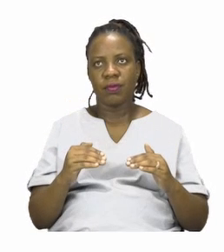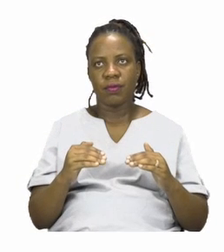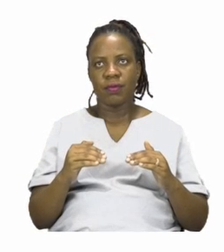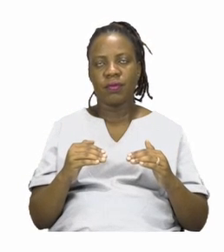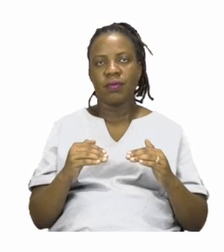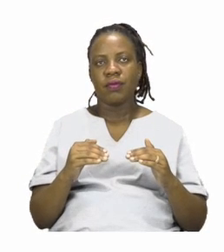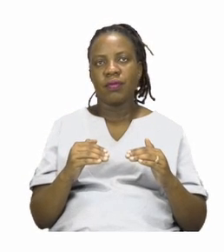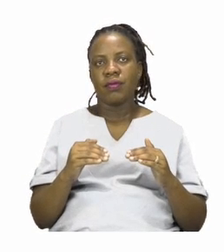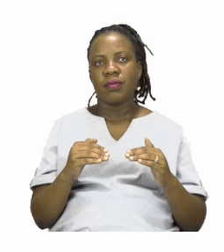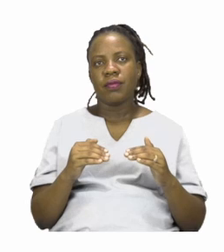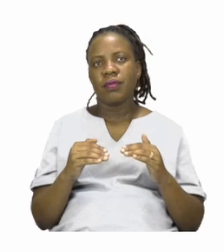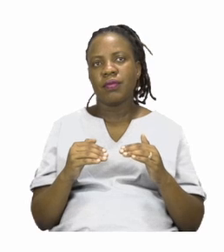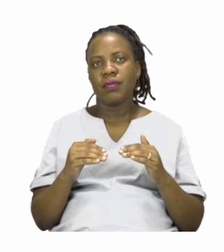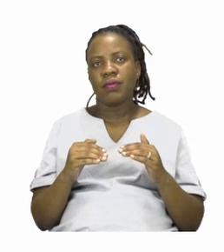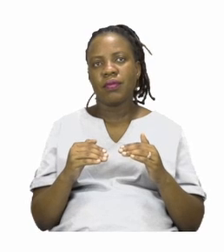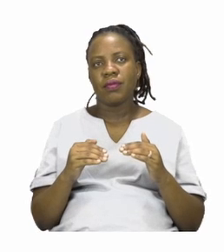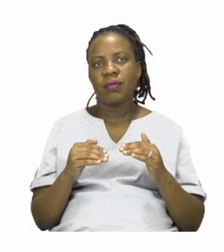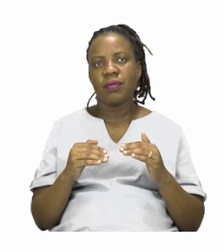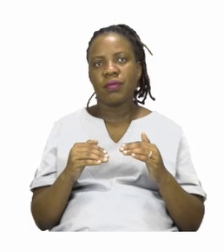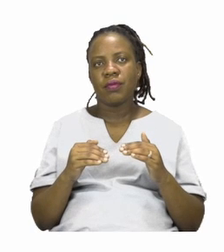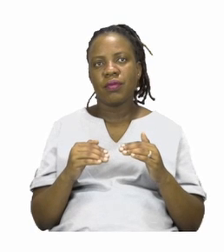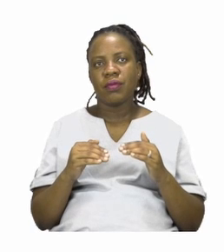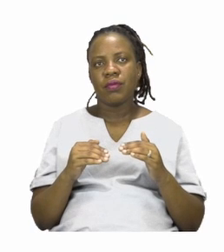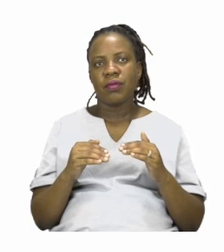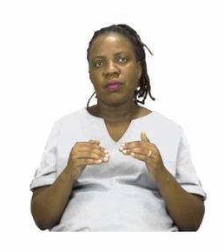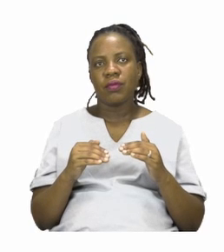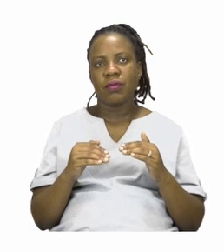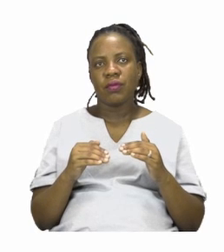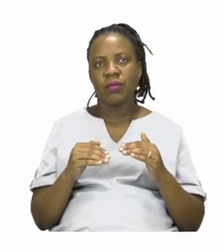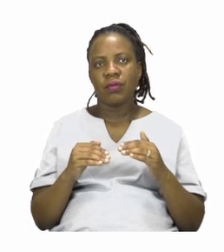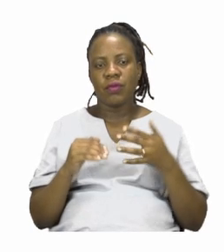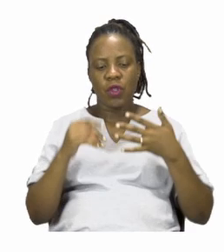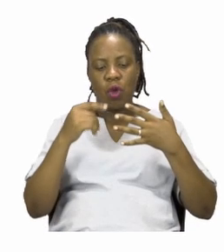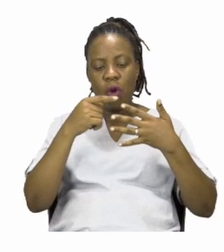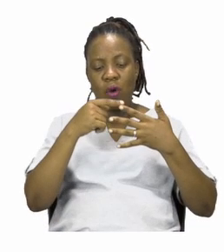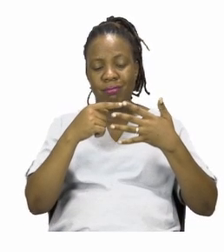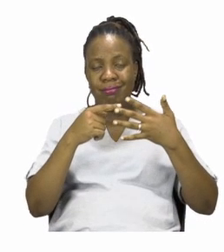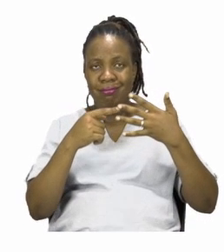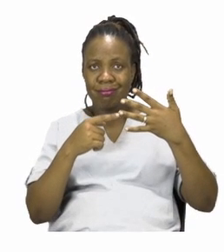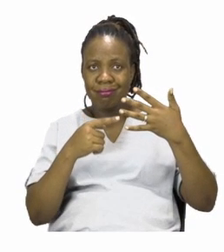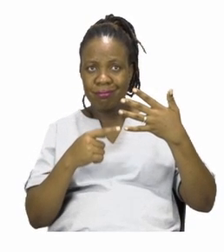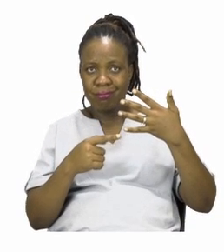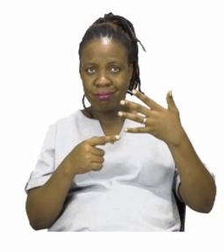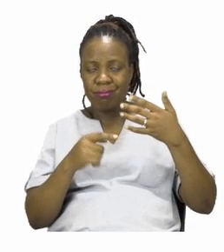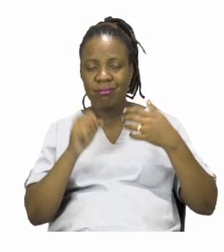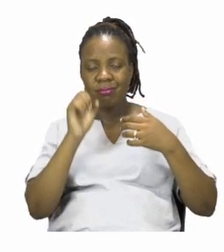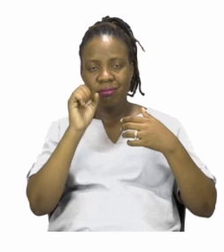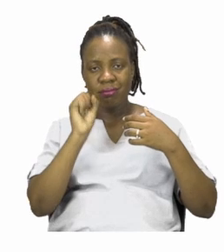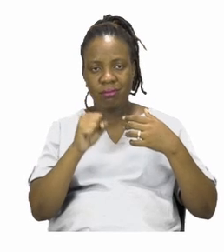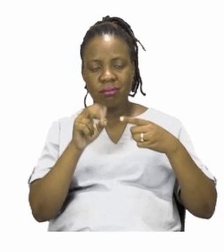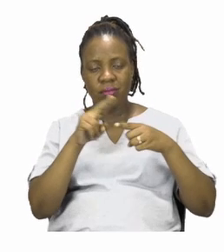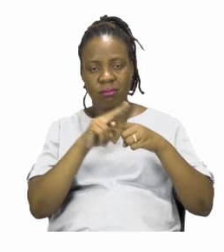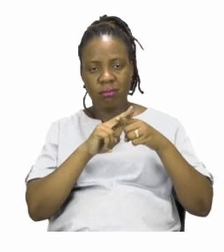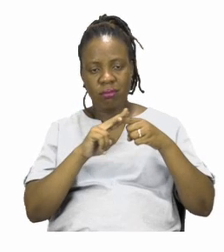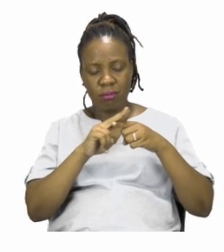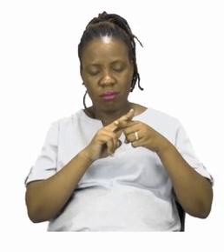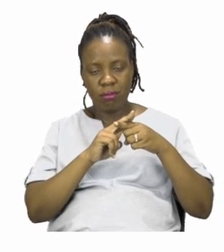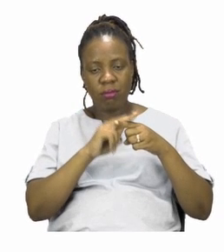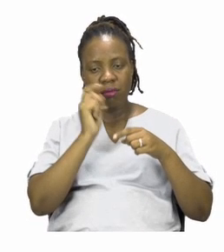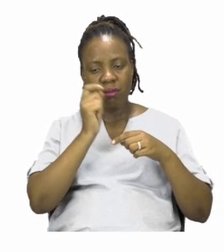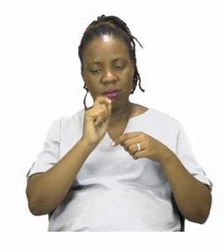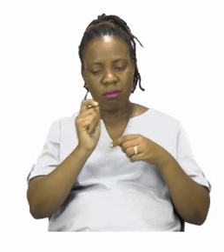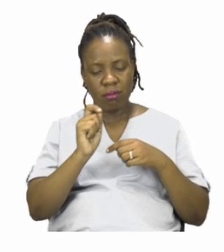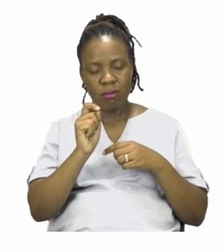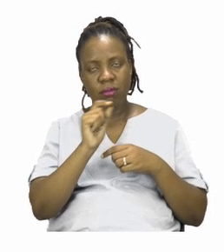activity. Now there it says that you have to use it in a sentence. Now here you will see you have